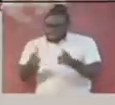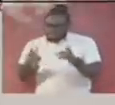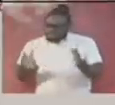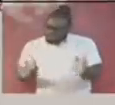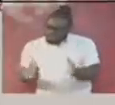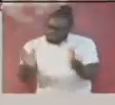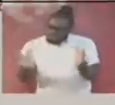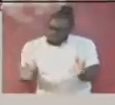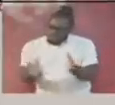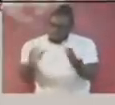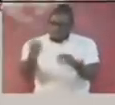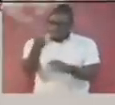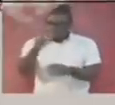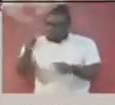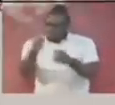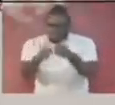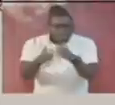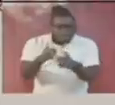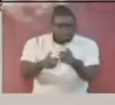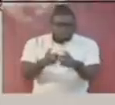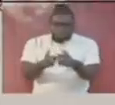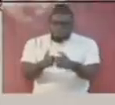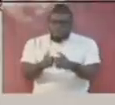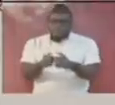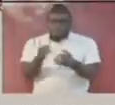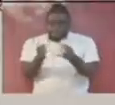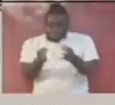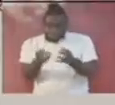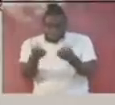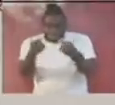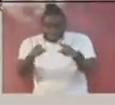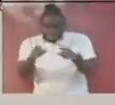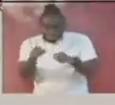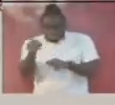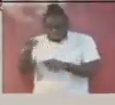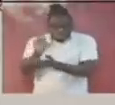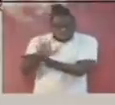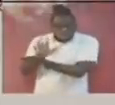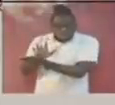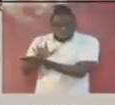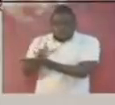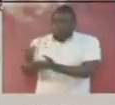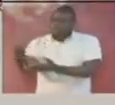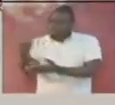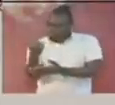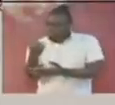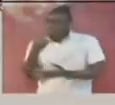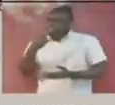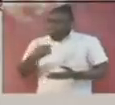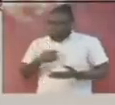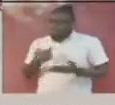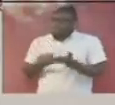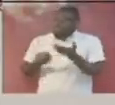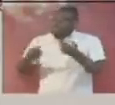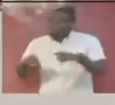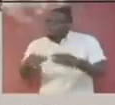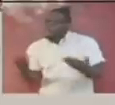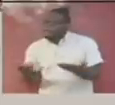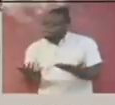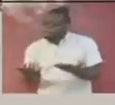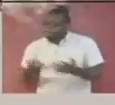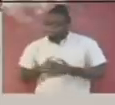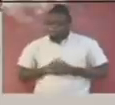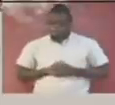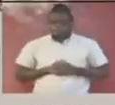school. Remind them that if anything is happening in school that they're not happy with or they're not comfortable with, they should feel